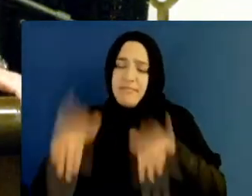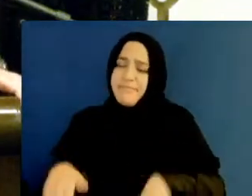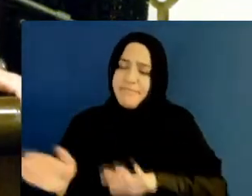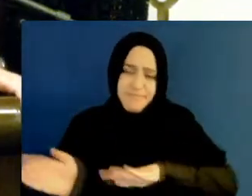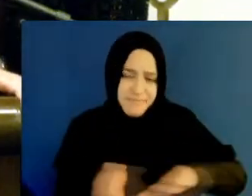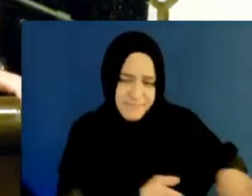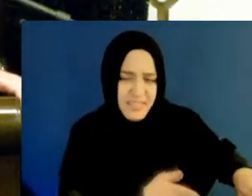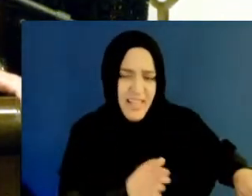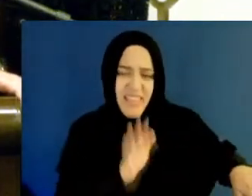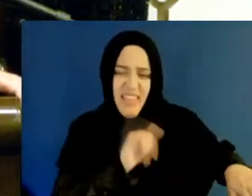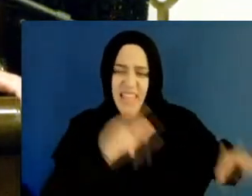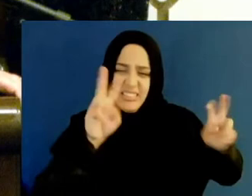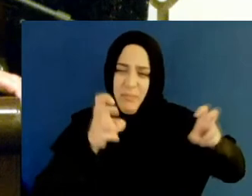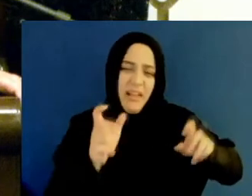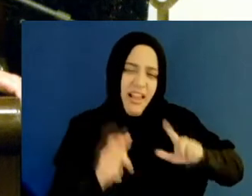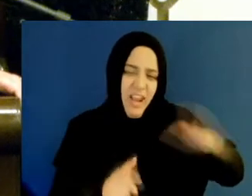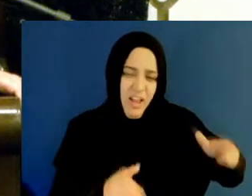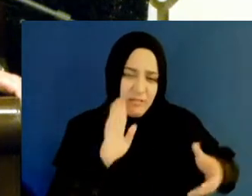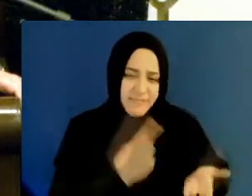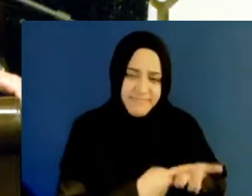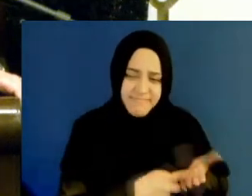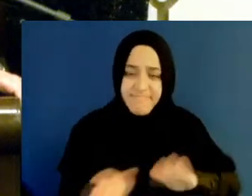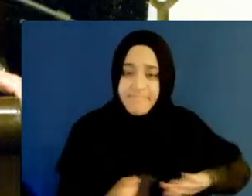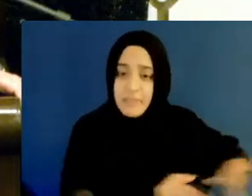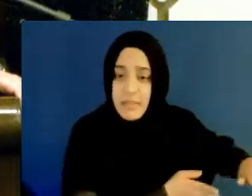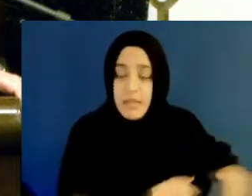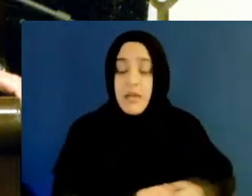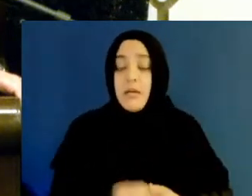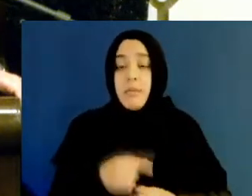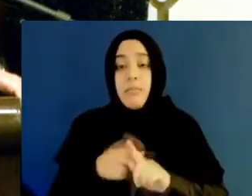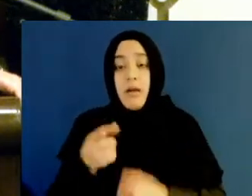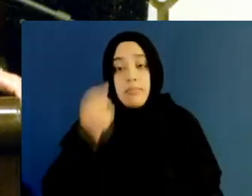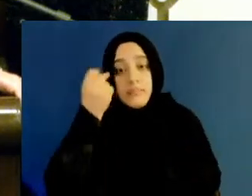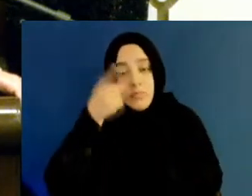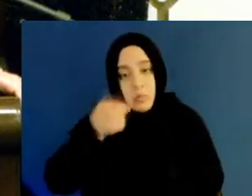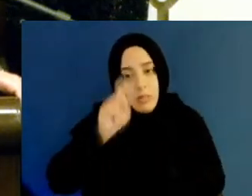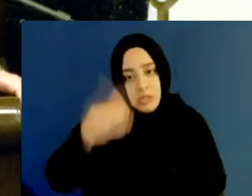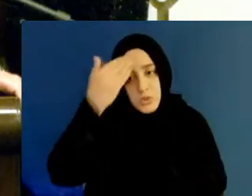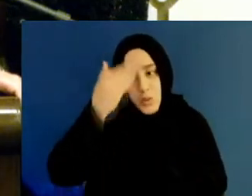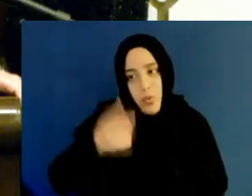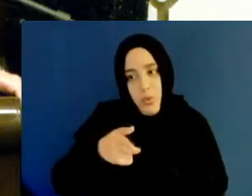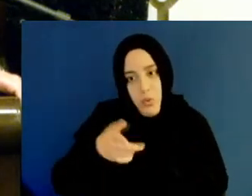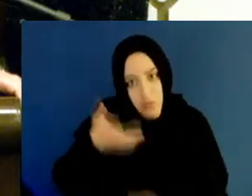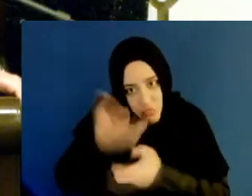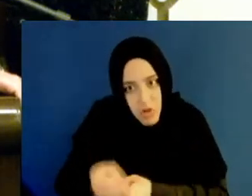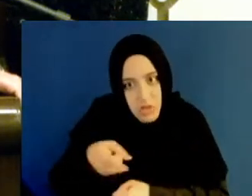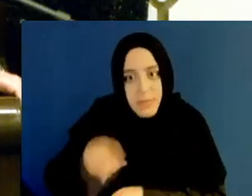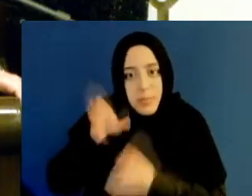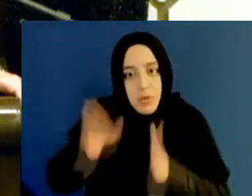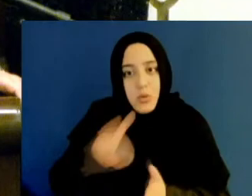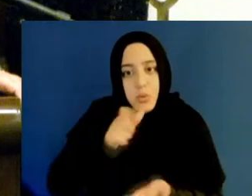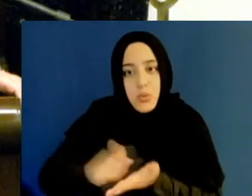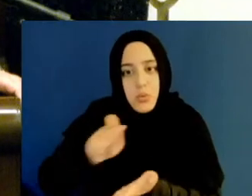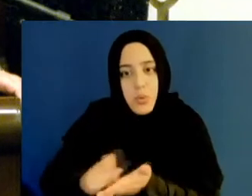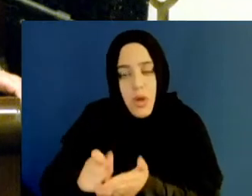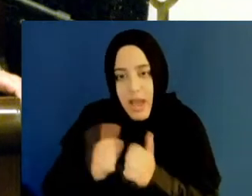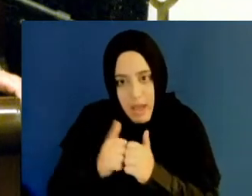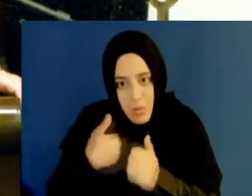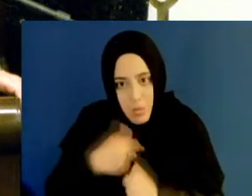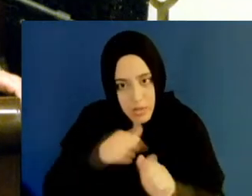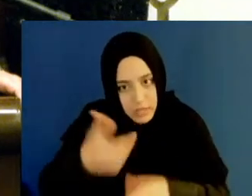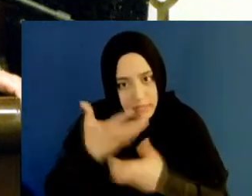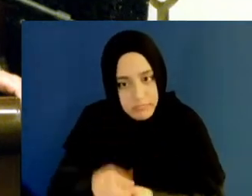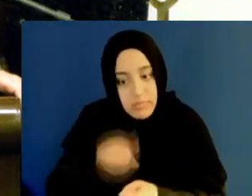side. For you to understand the credibility of the person who is narrating the role of Imam al-Sajjad